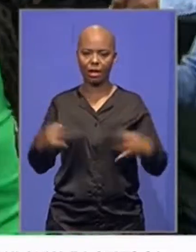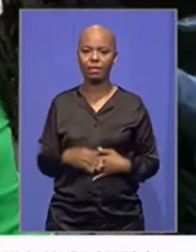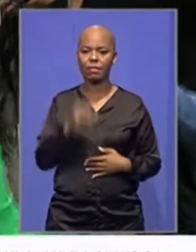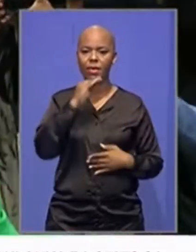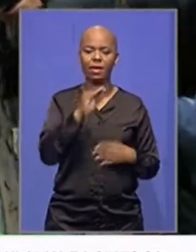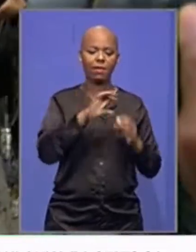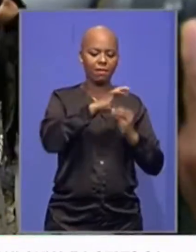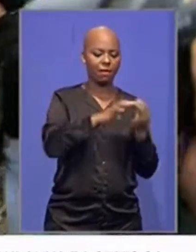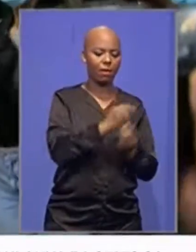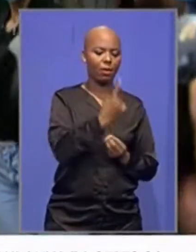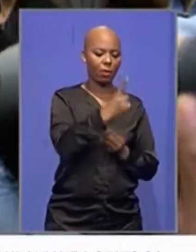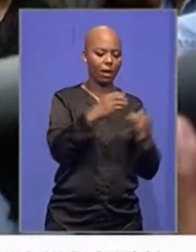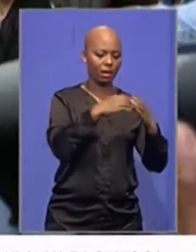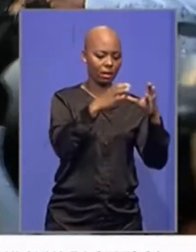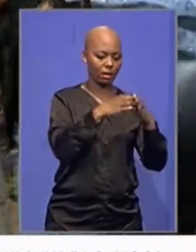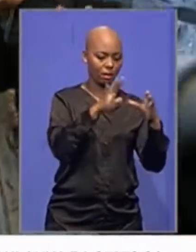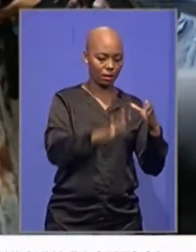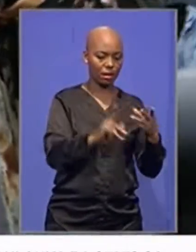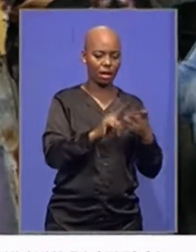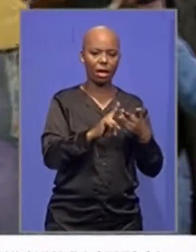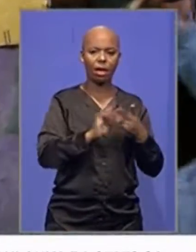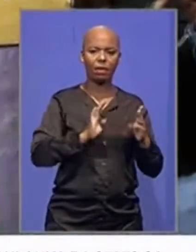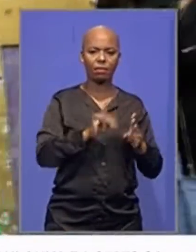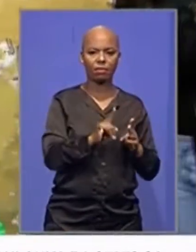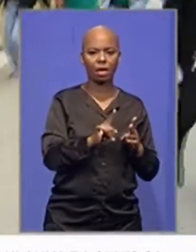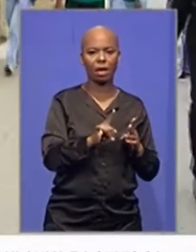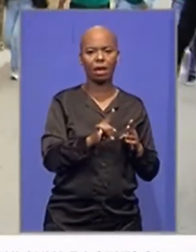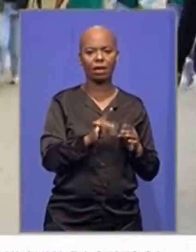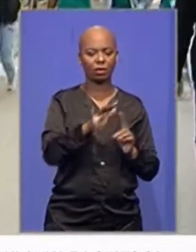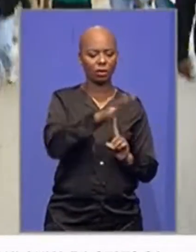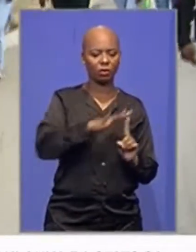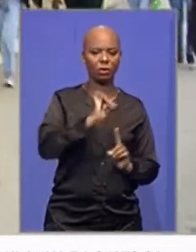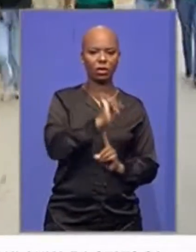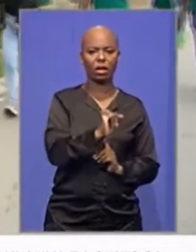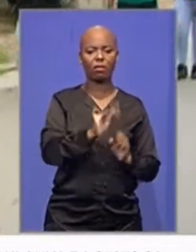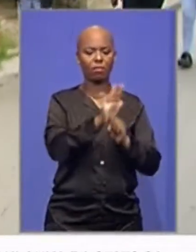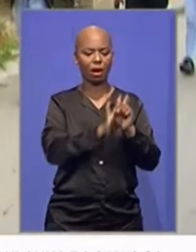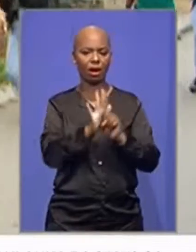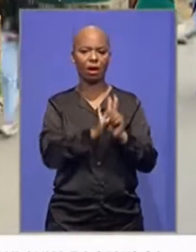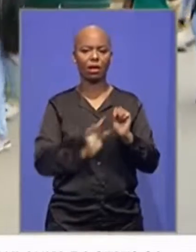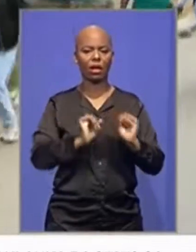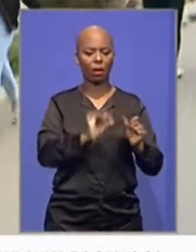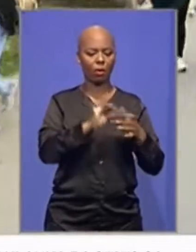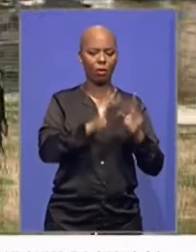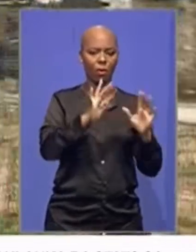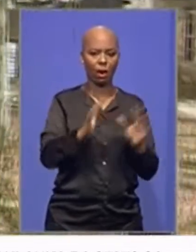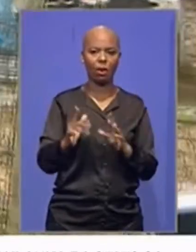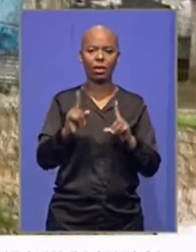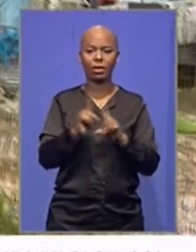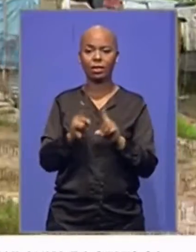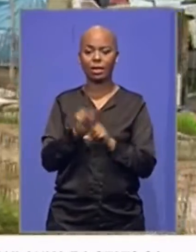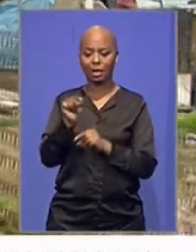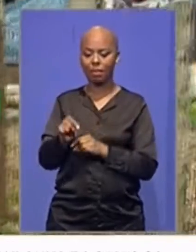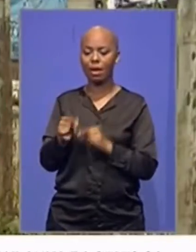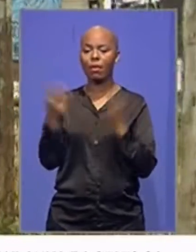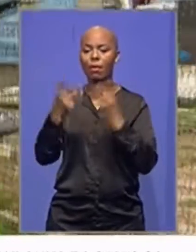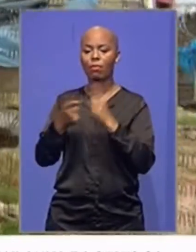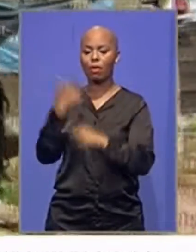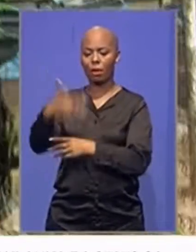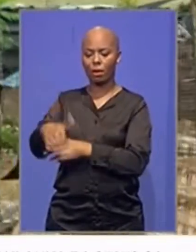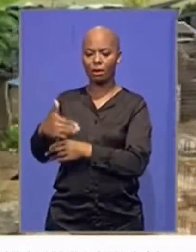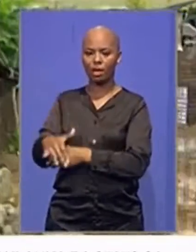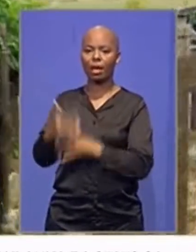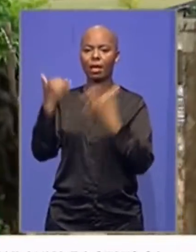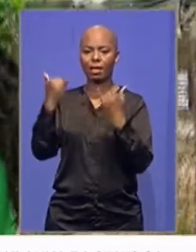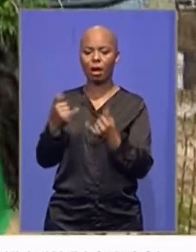boe mo bapo wanawa sibezo, lebau kwa anunahi, kuto whalekinahin tedi yin. Muso oure liseidi leena le ushlo koa me hatu niya oralama anu